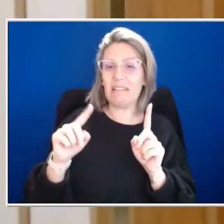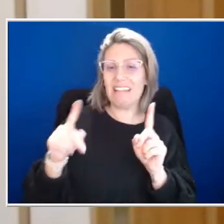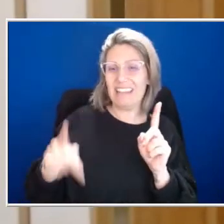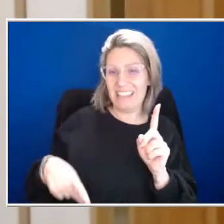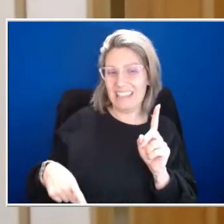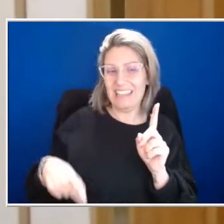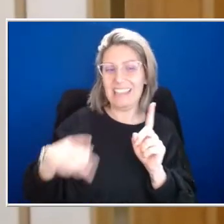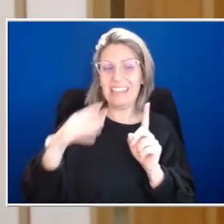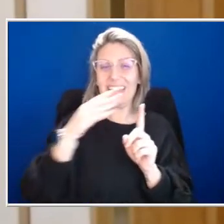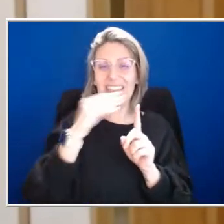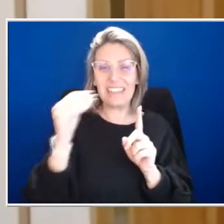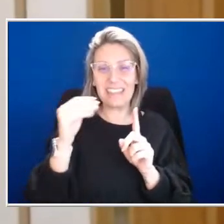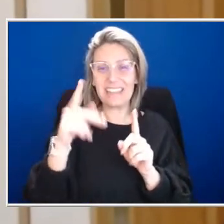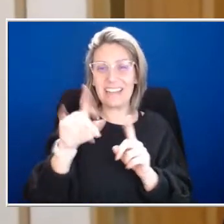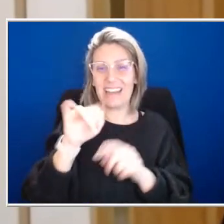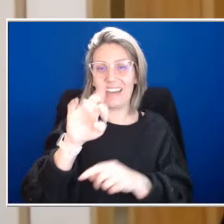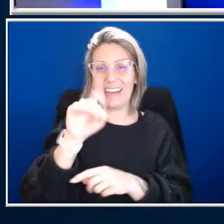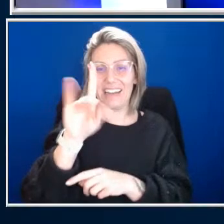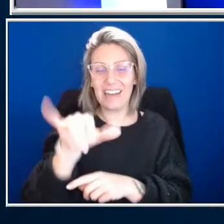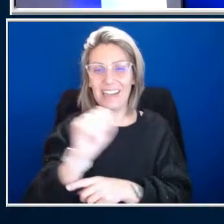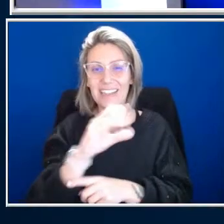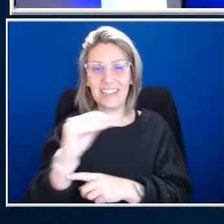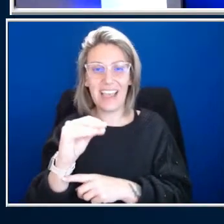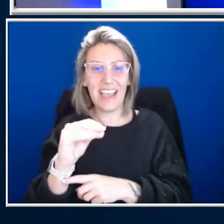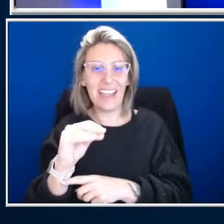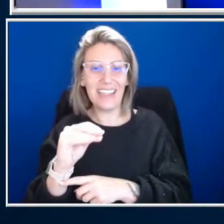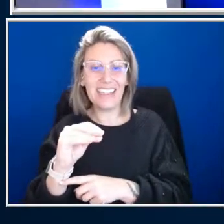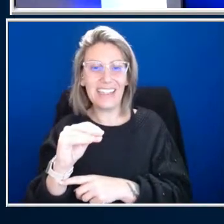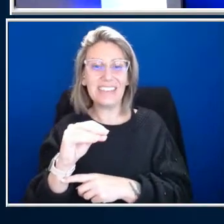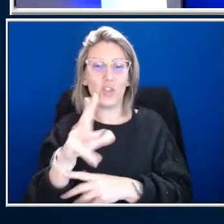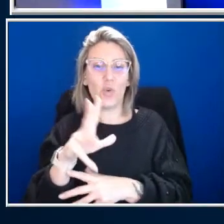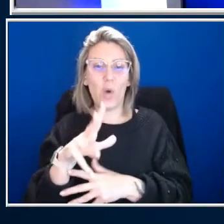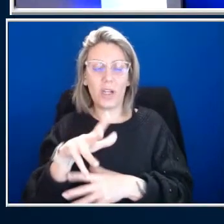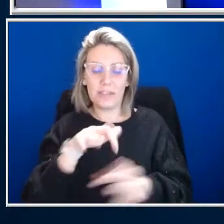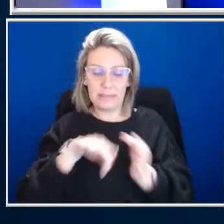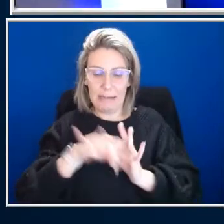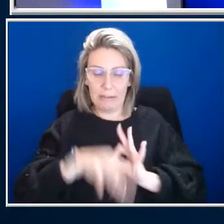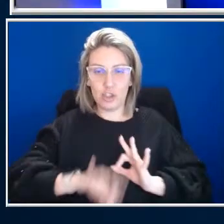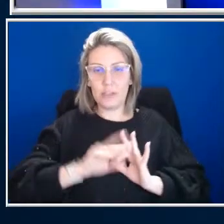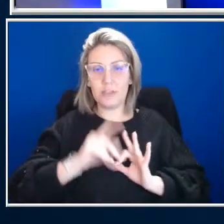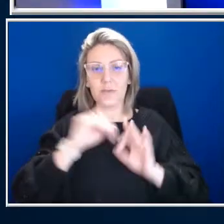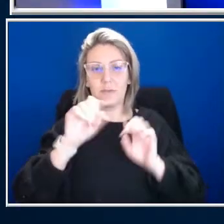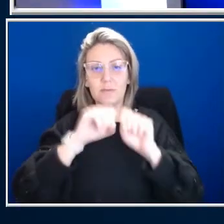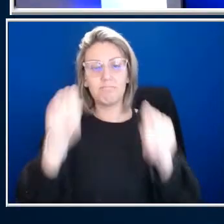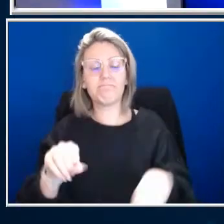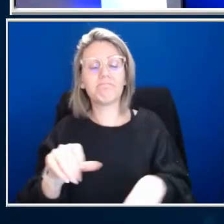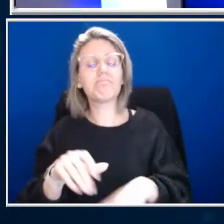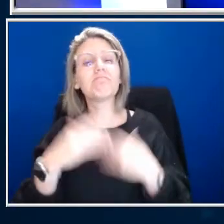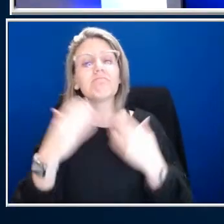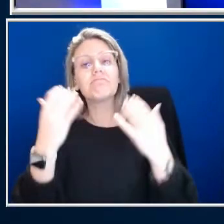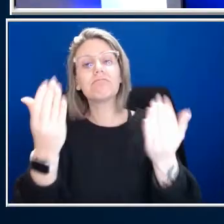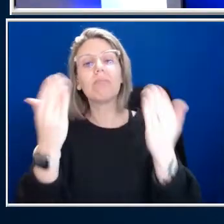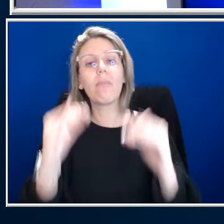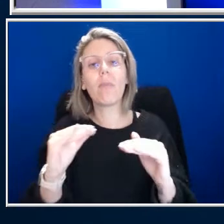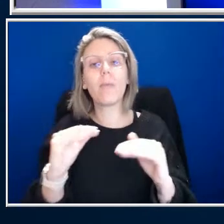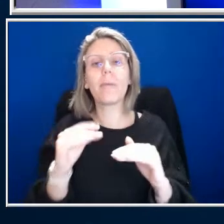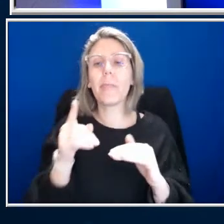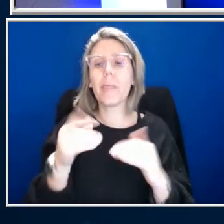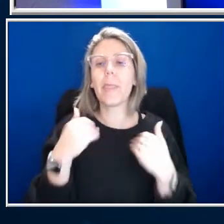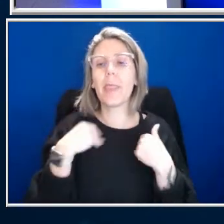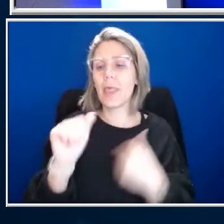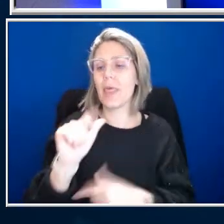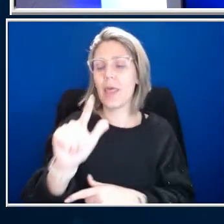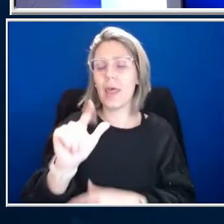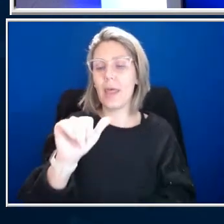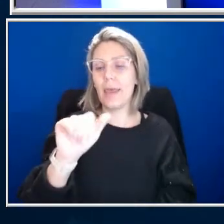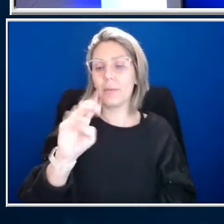common, followed by heart. So Isabel wants to know, can you have AL amyloidosis and never end up needing